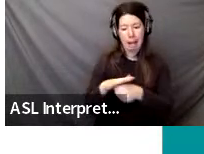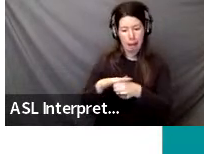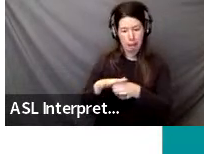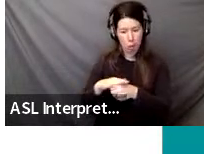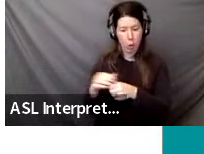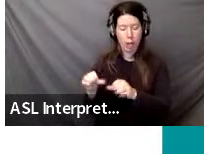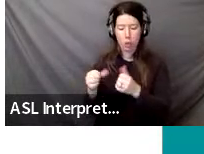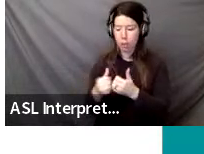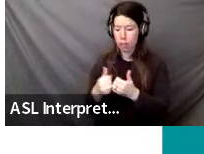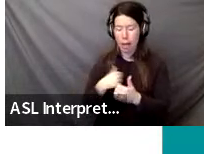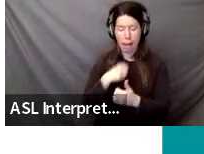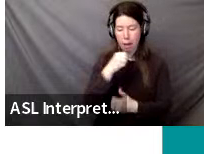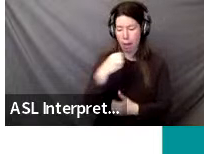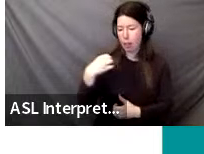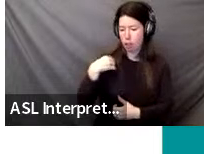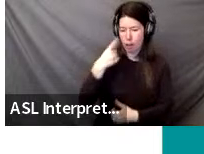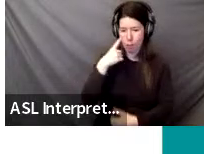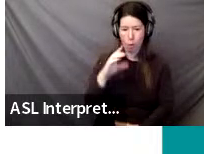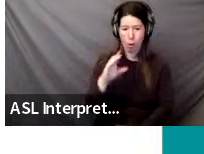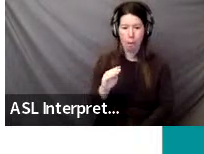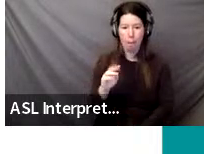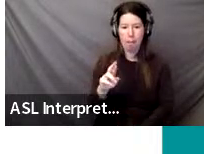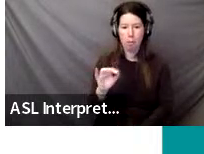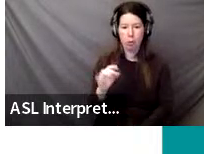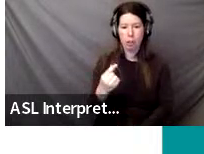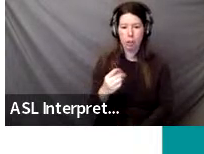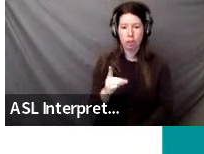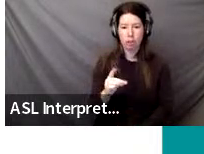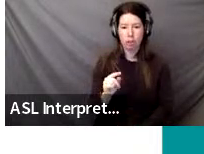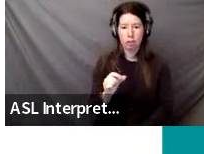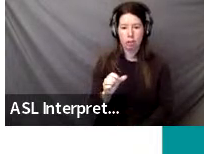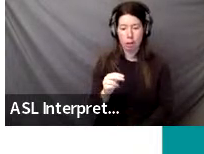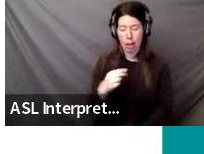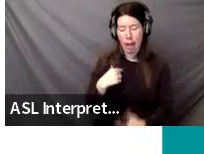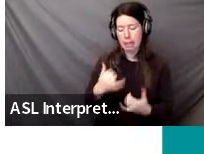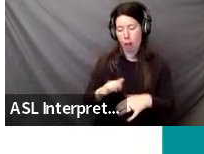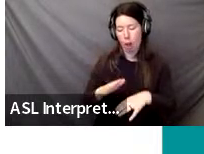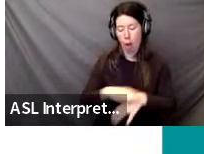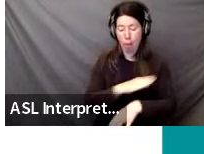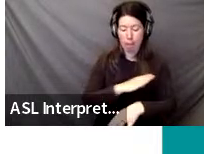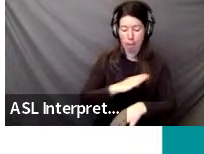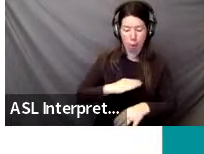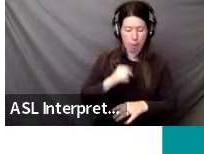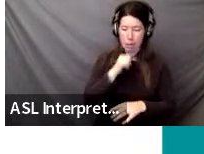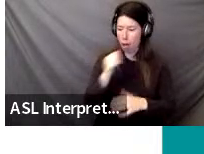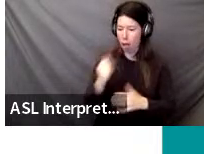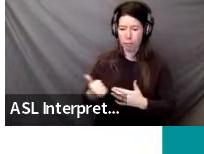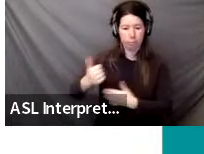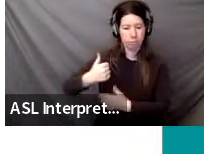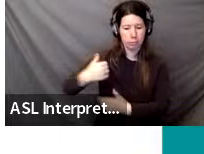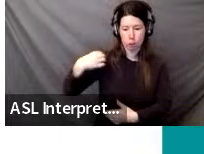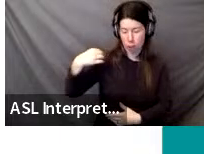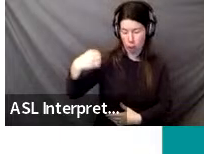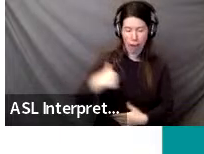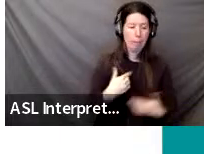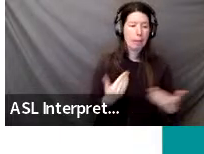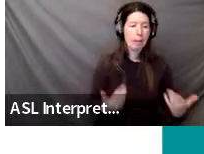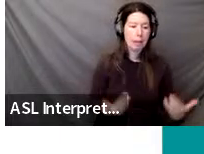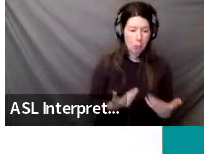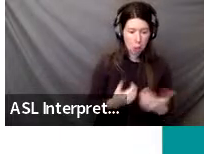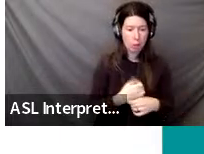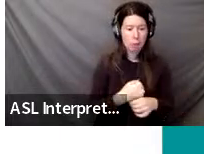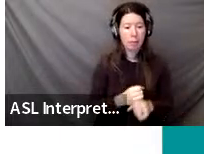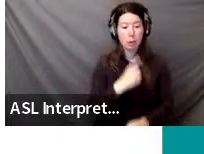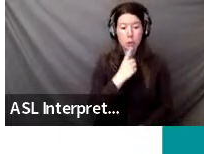of Bridgeton, but I still sit on that board. But I am here to make sure that